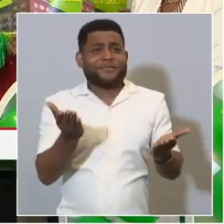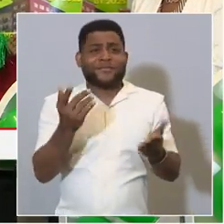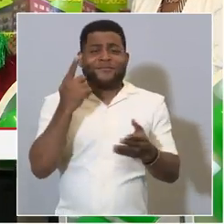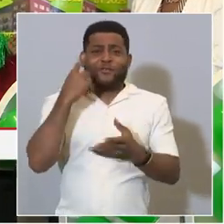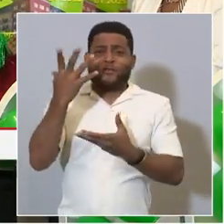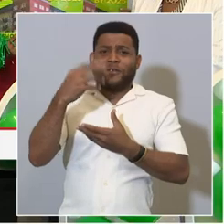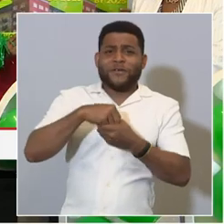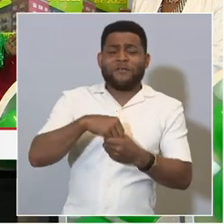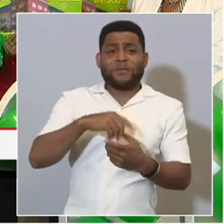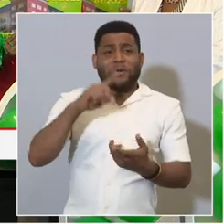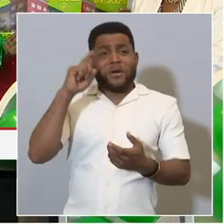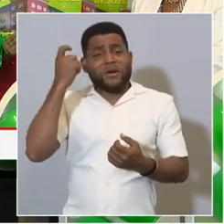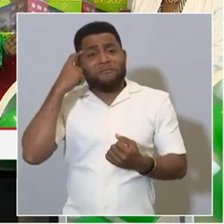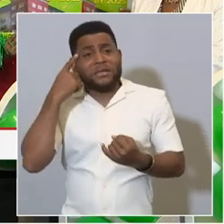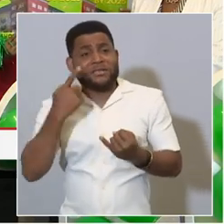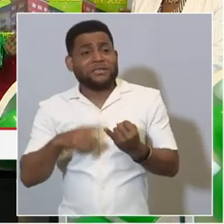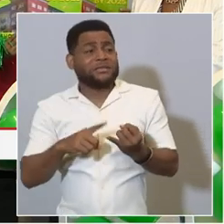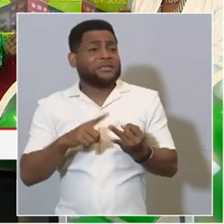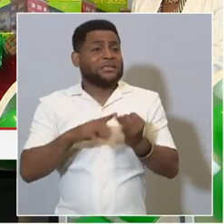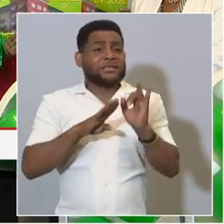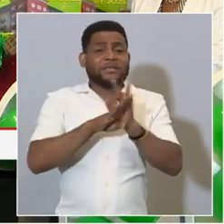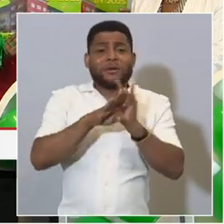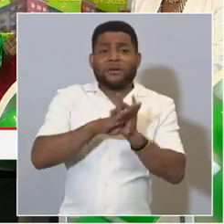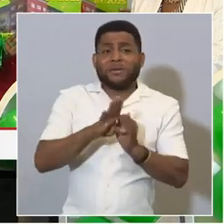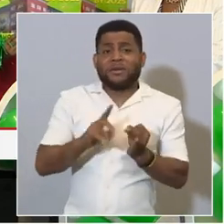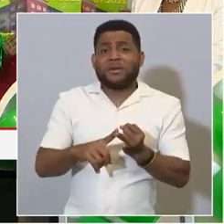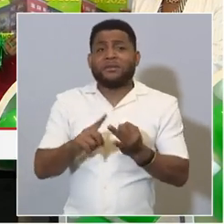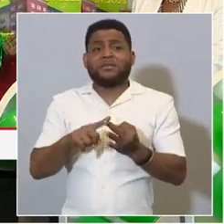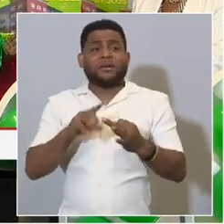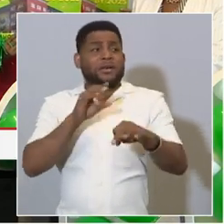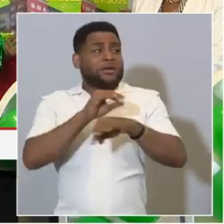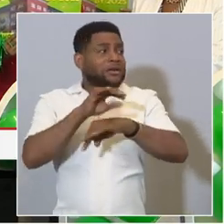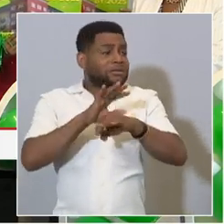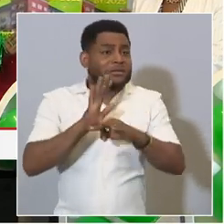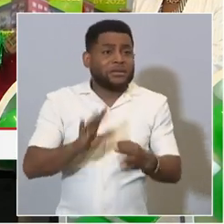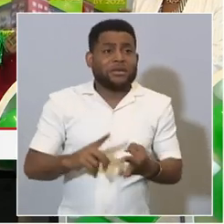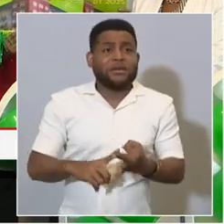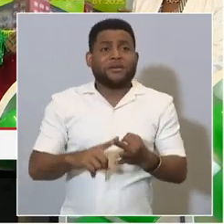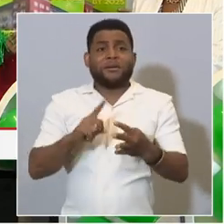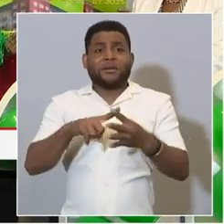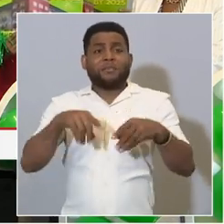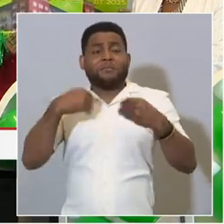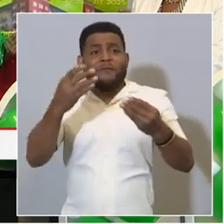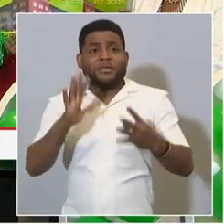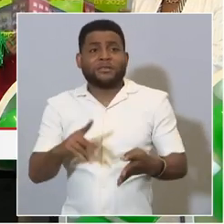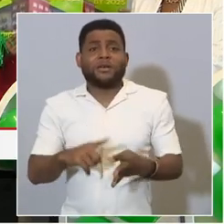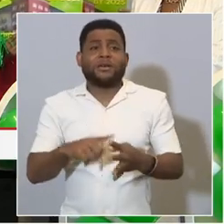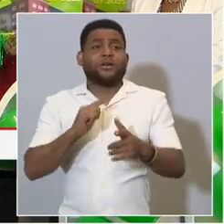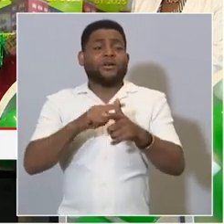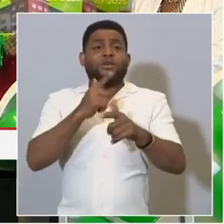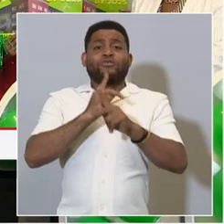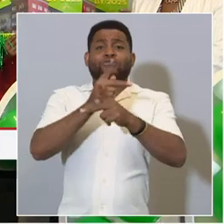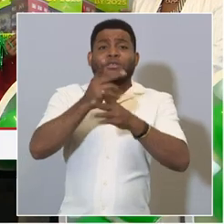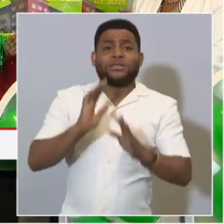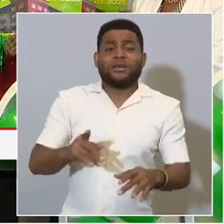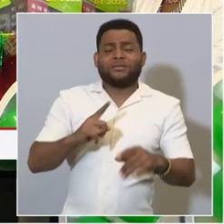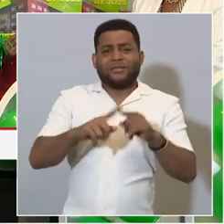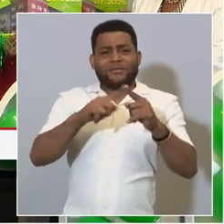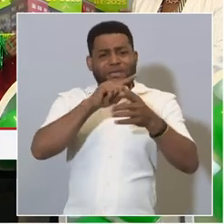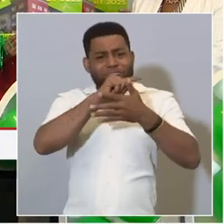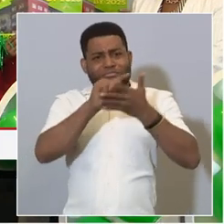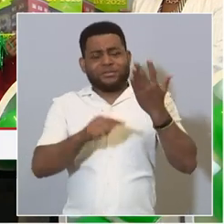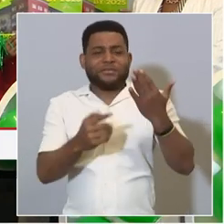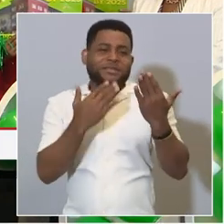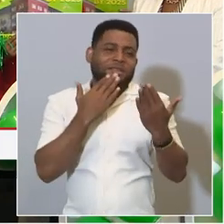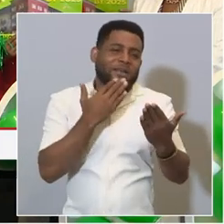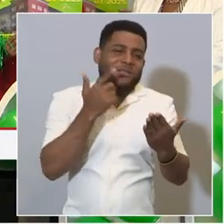developers, lenders, and consultants. We appreciate our housing partners and developers who share our passion and commitment. To do this work,